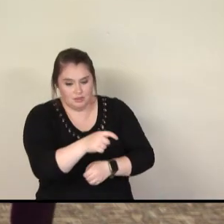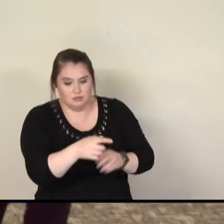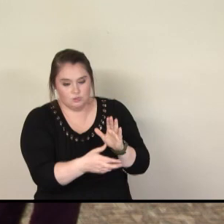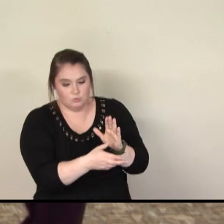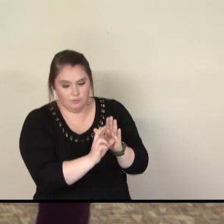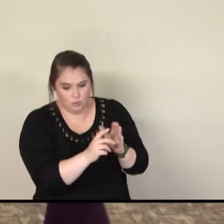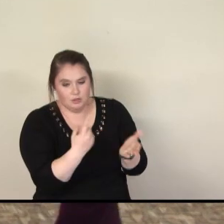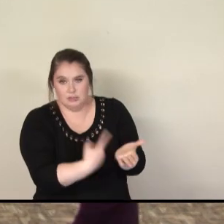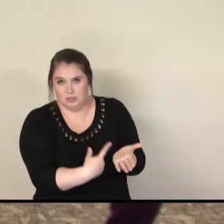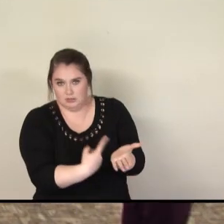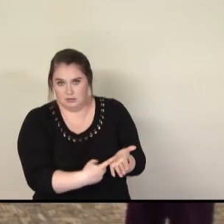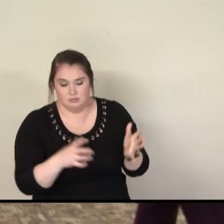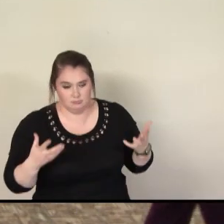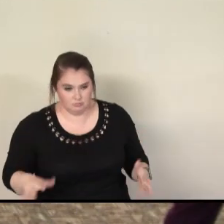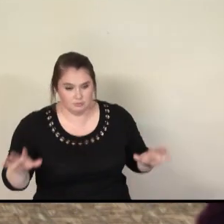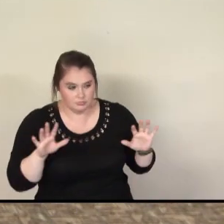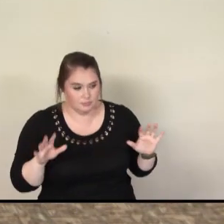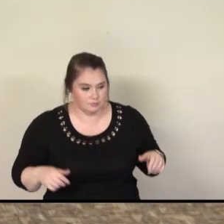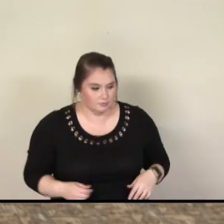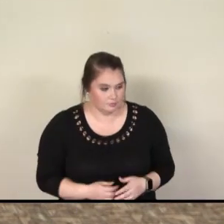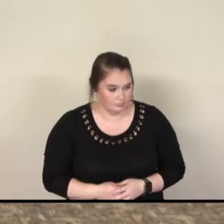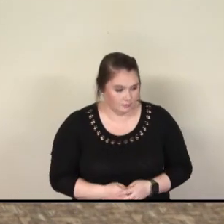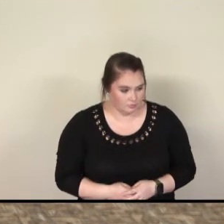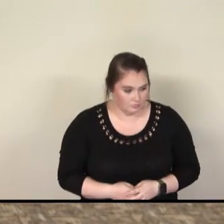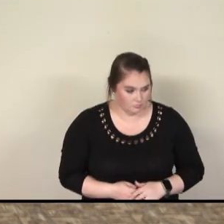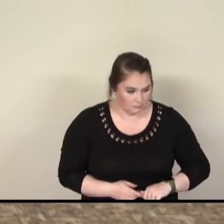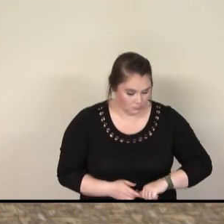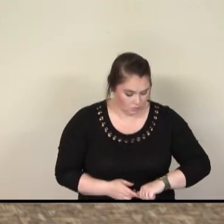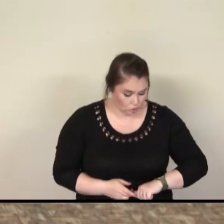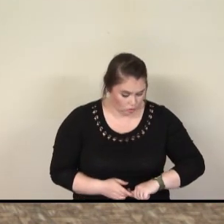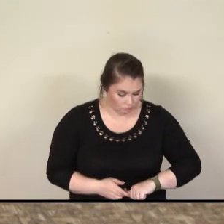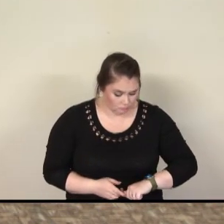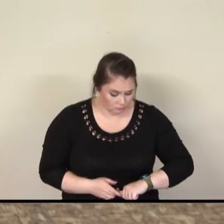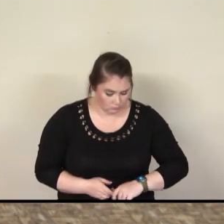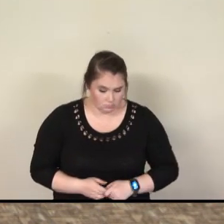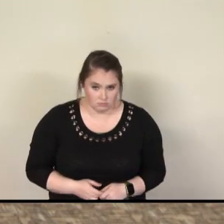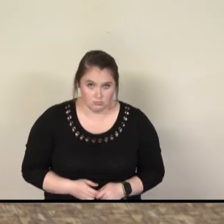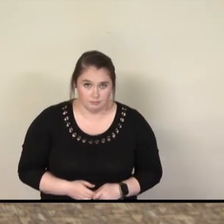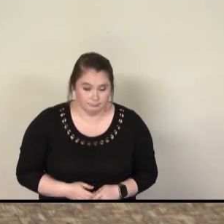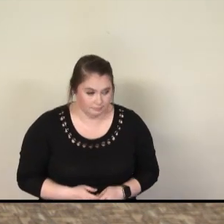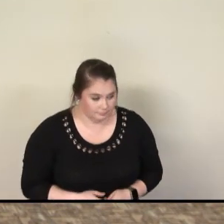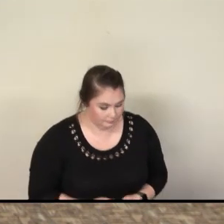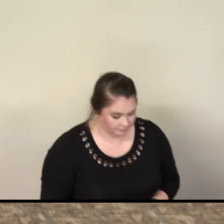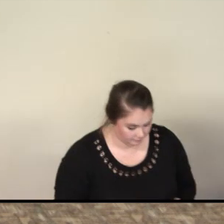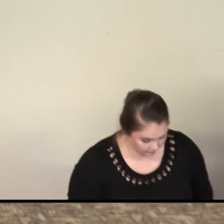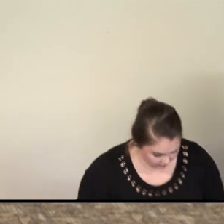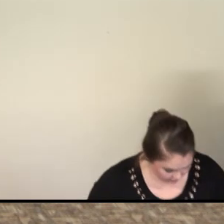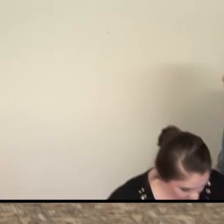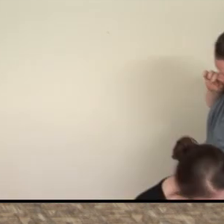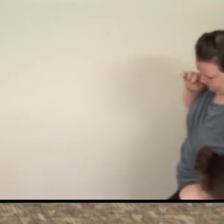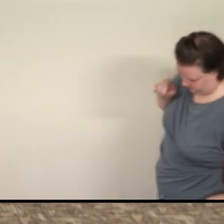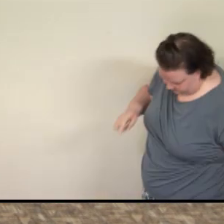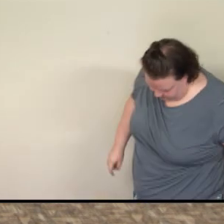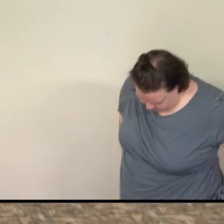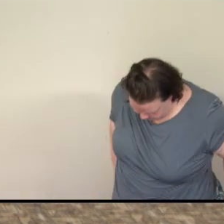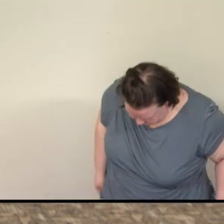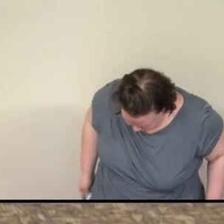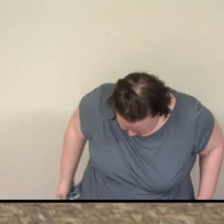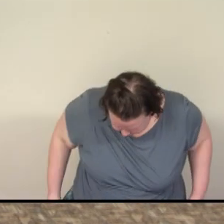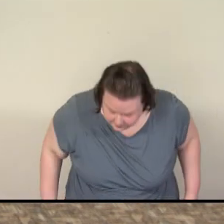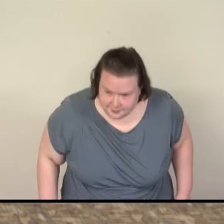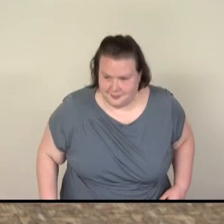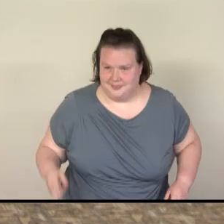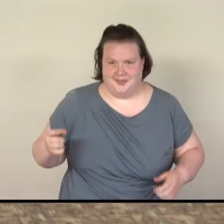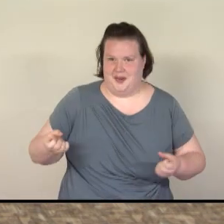discuss, yes. There's two other architects in our office, both with glasses that look a lot like me. So I get Chris, I get